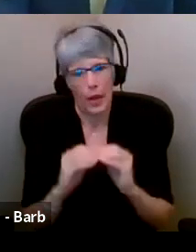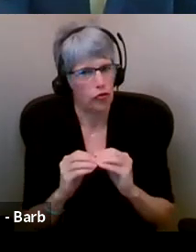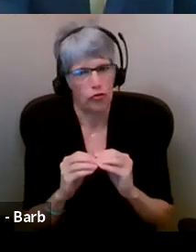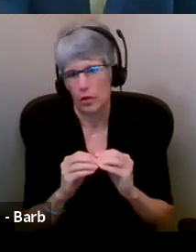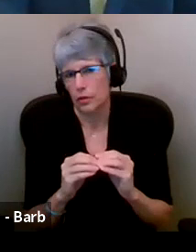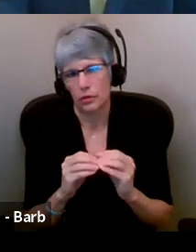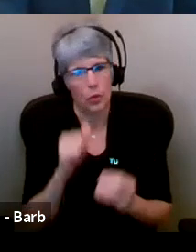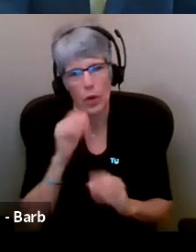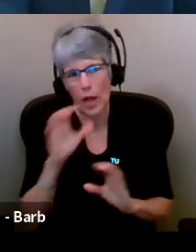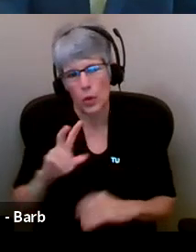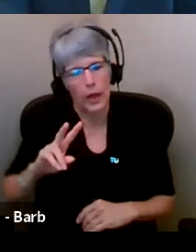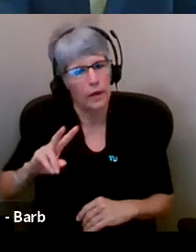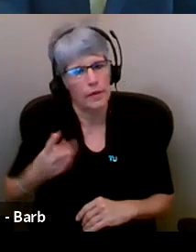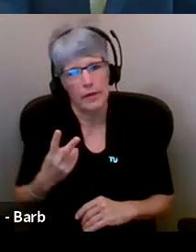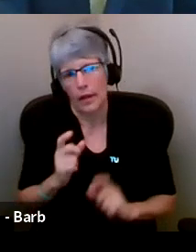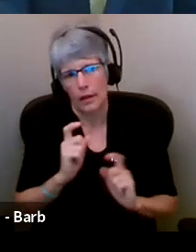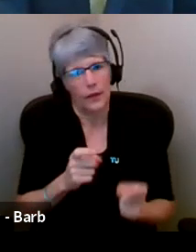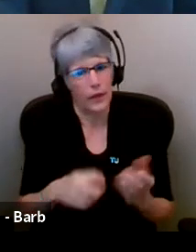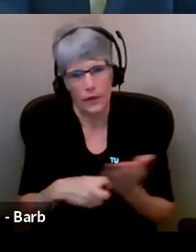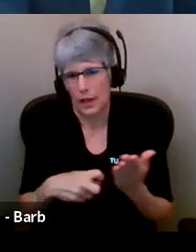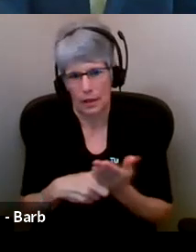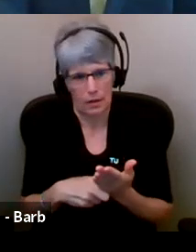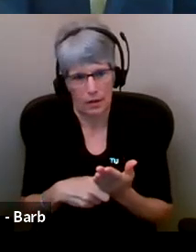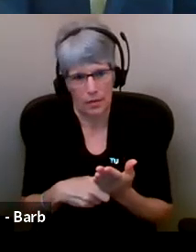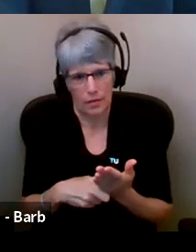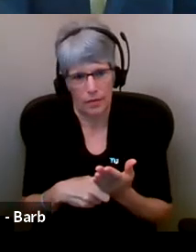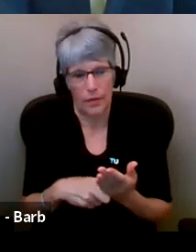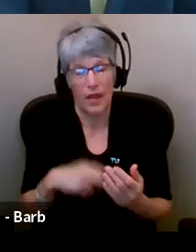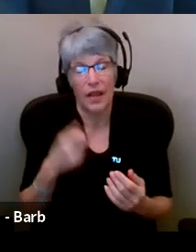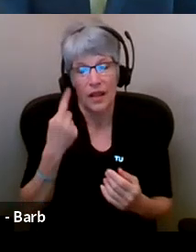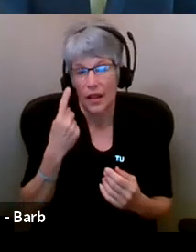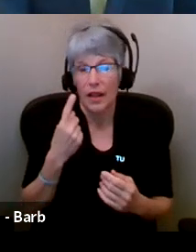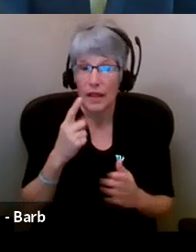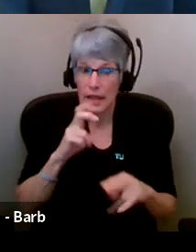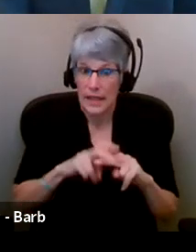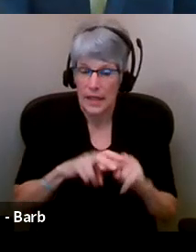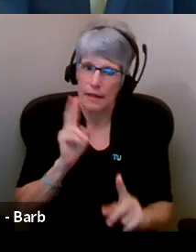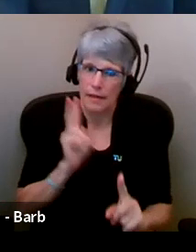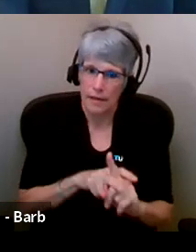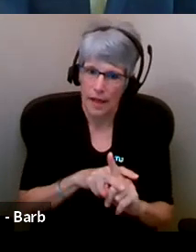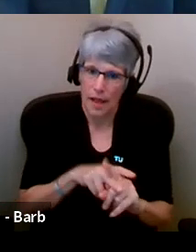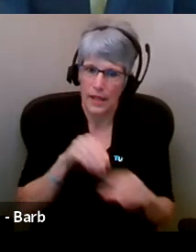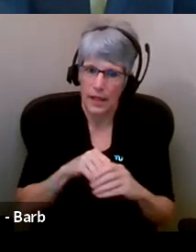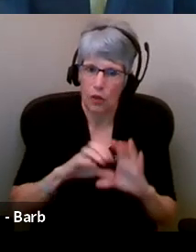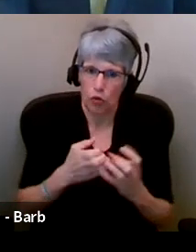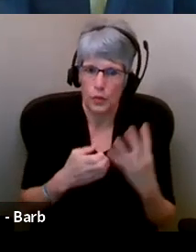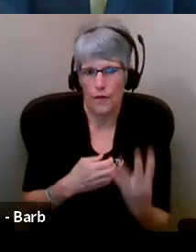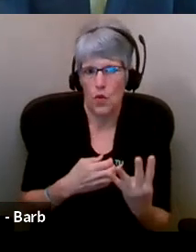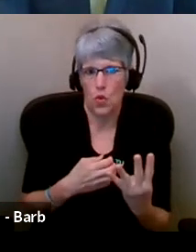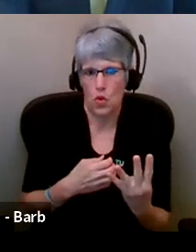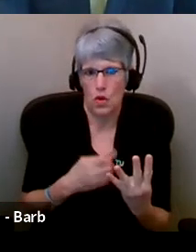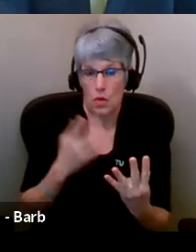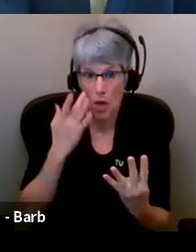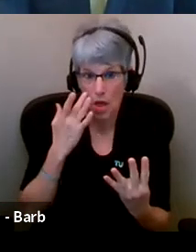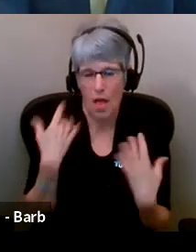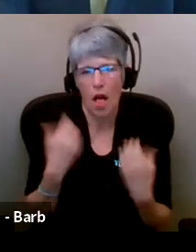second redistribution of those tickets. It's assigned seating in pods for the health and safety. Again, very similar to what